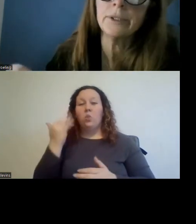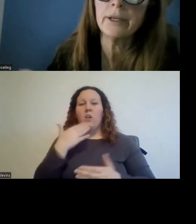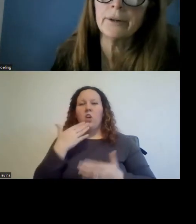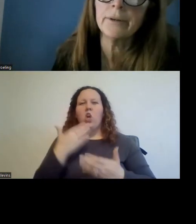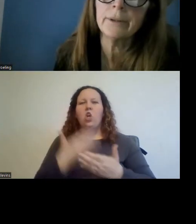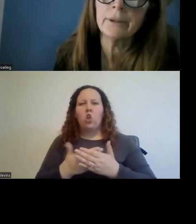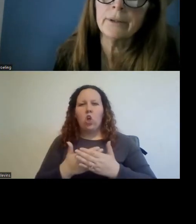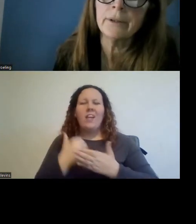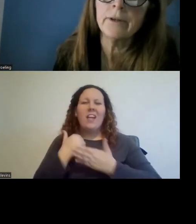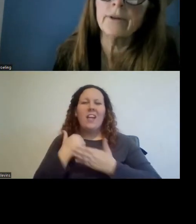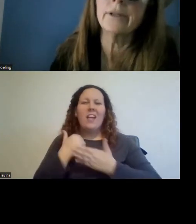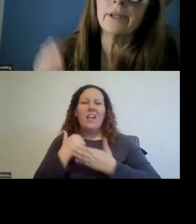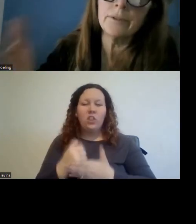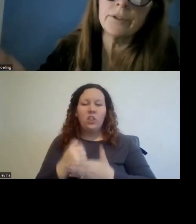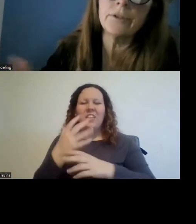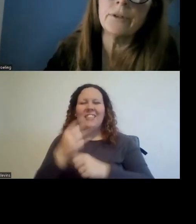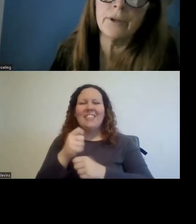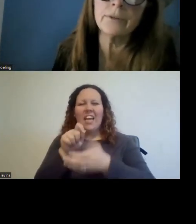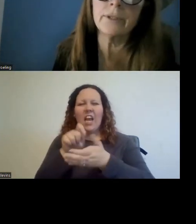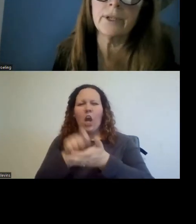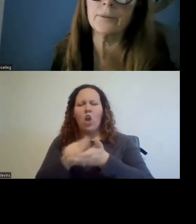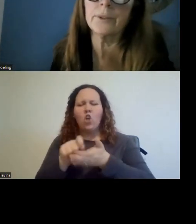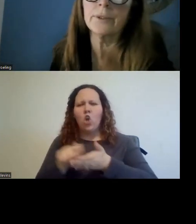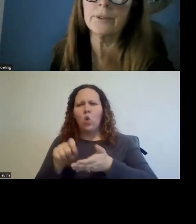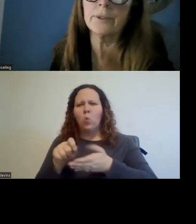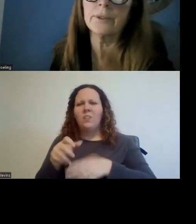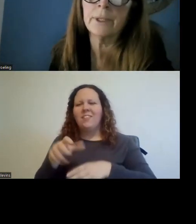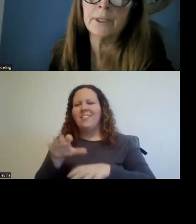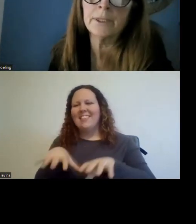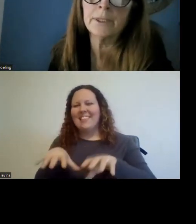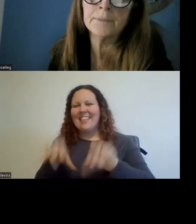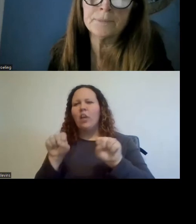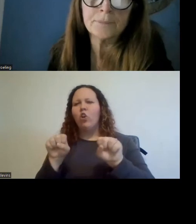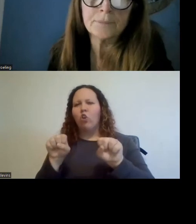note taker or to give the student notes afterwards.